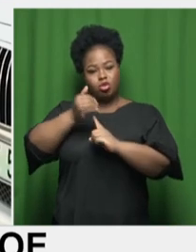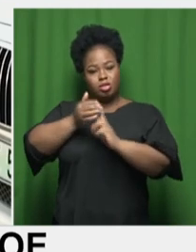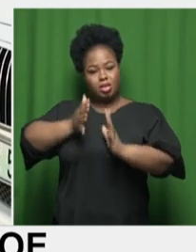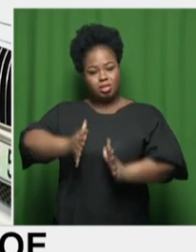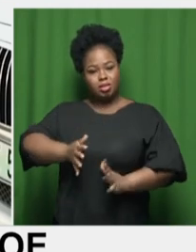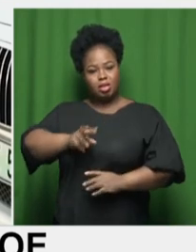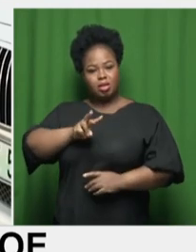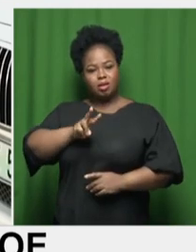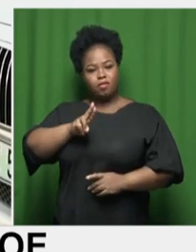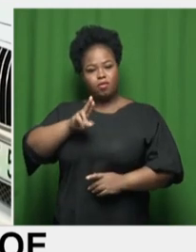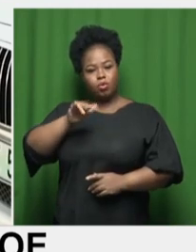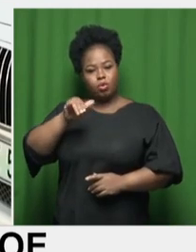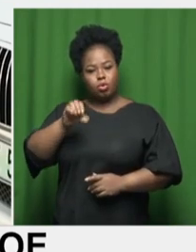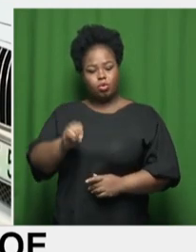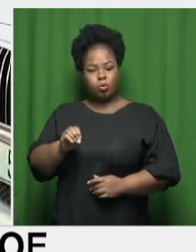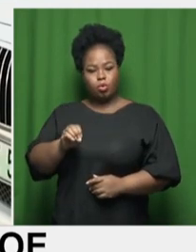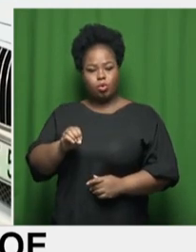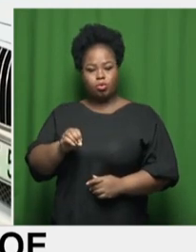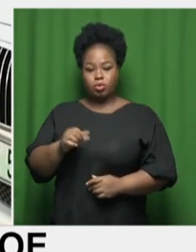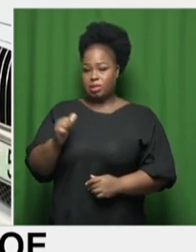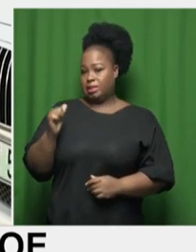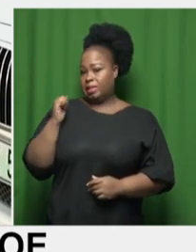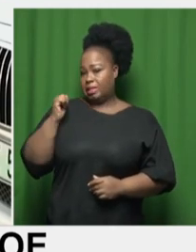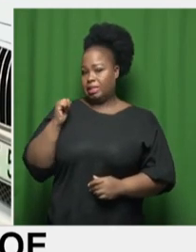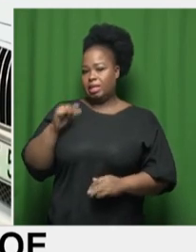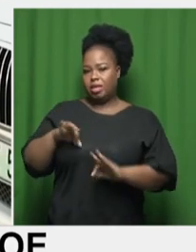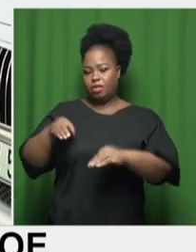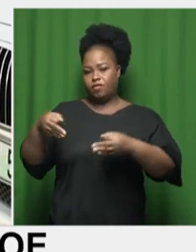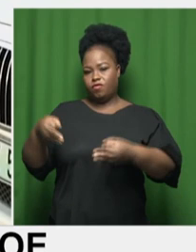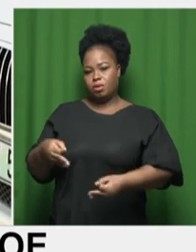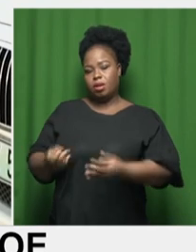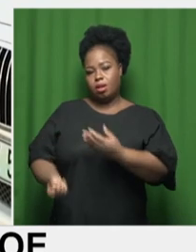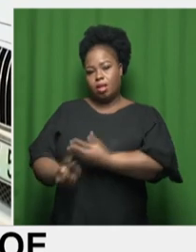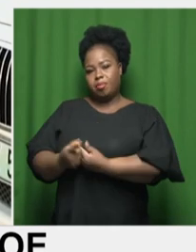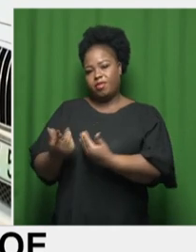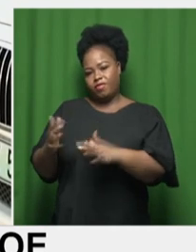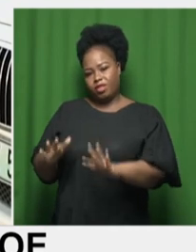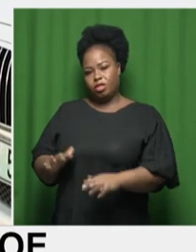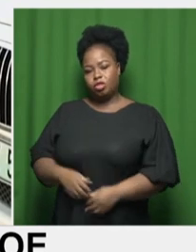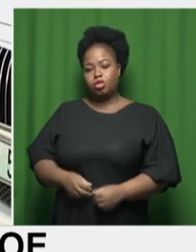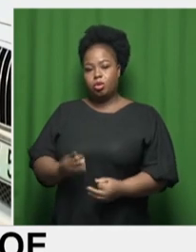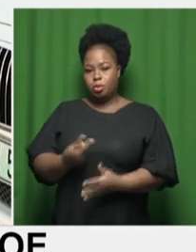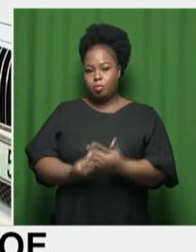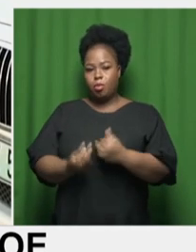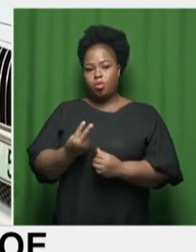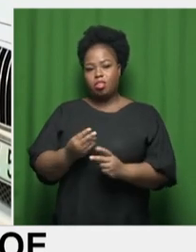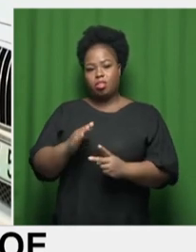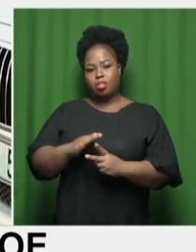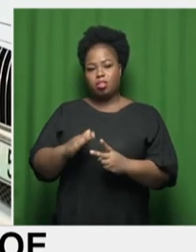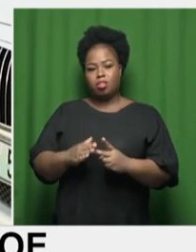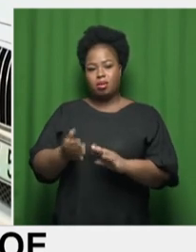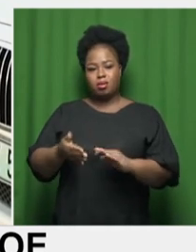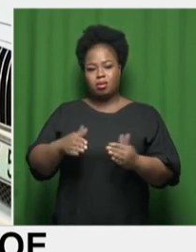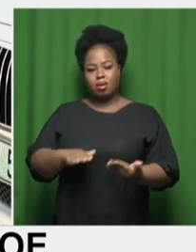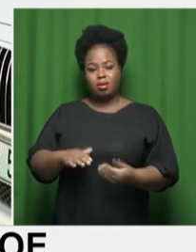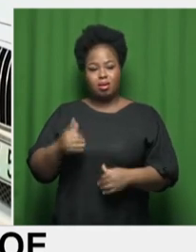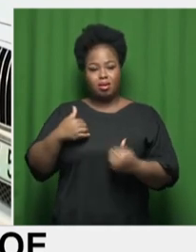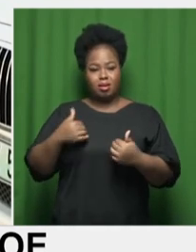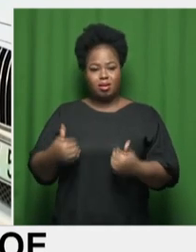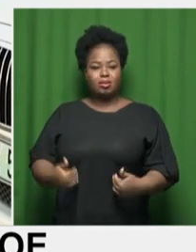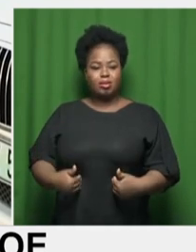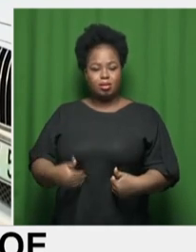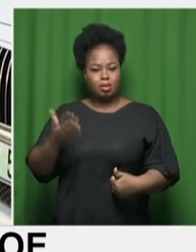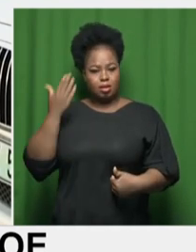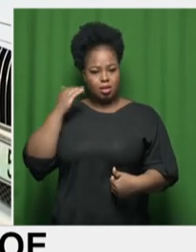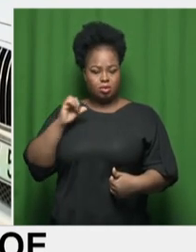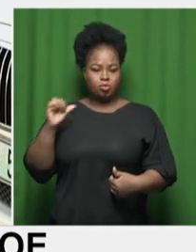laid to rest yesterday. They both died last Sunday in that car